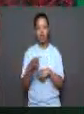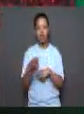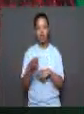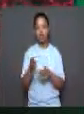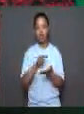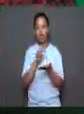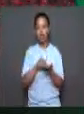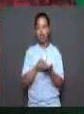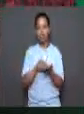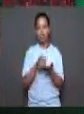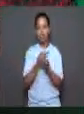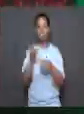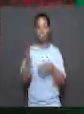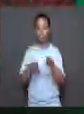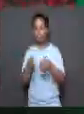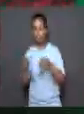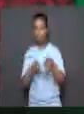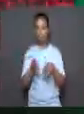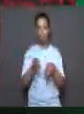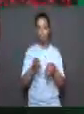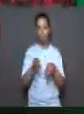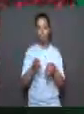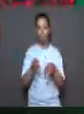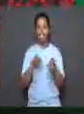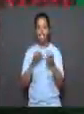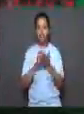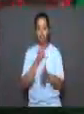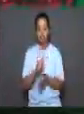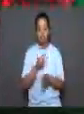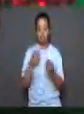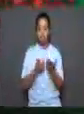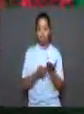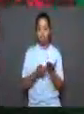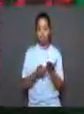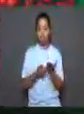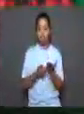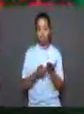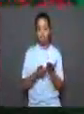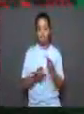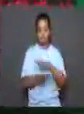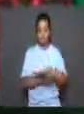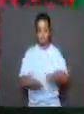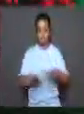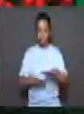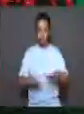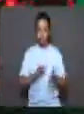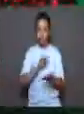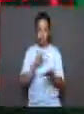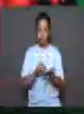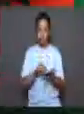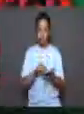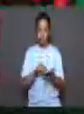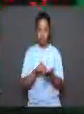quickly, thus increasing the probability that a substrate particle